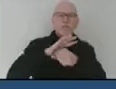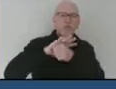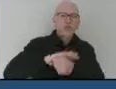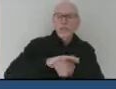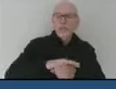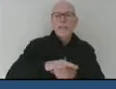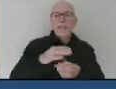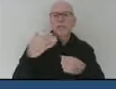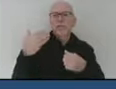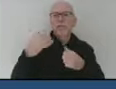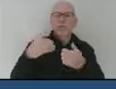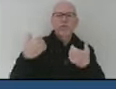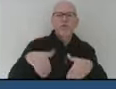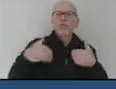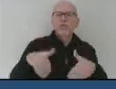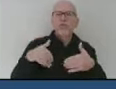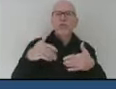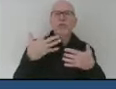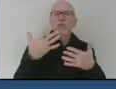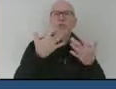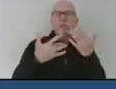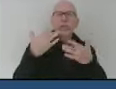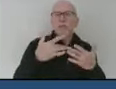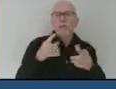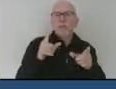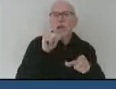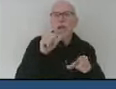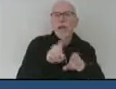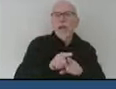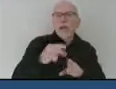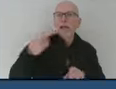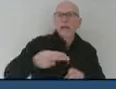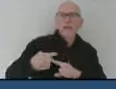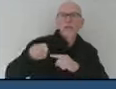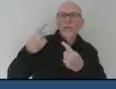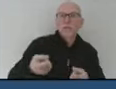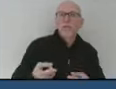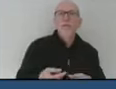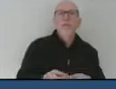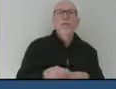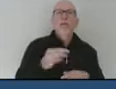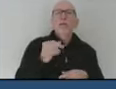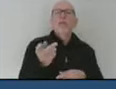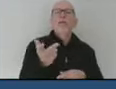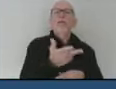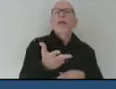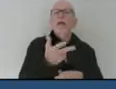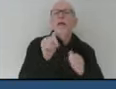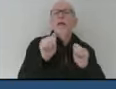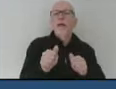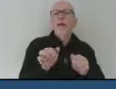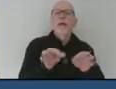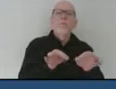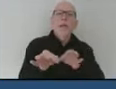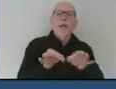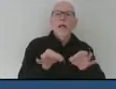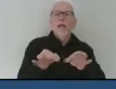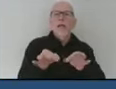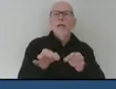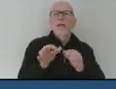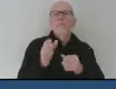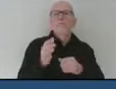no other time in our state's history. And they're going to be able to articulate and explain that